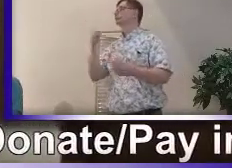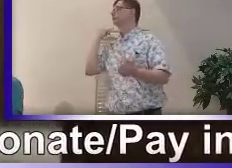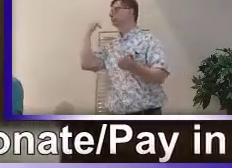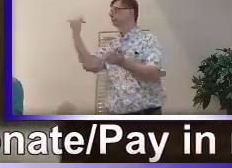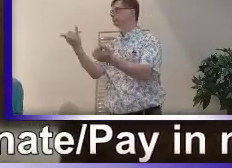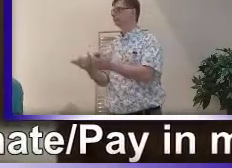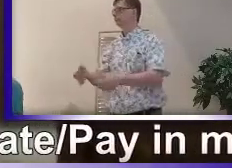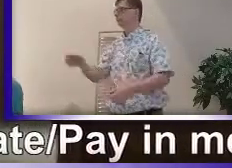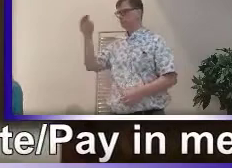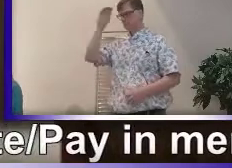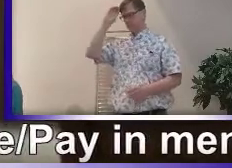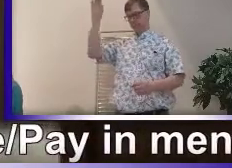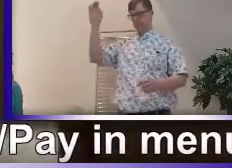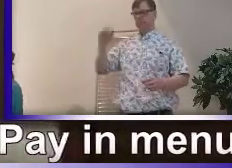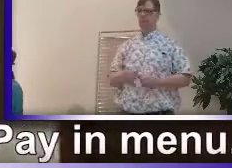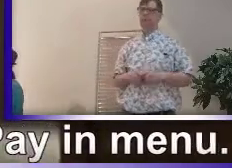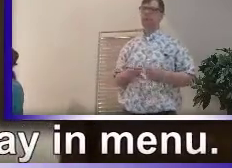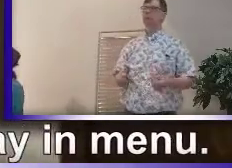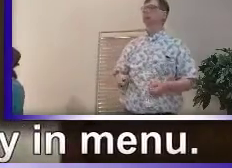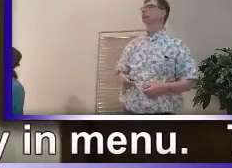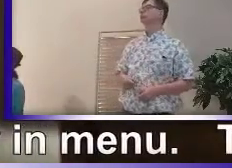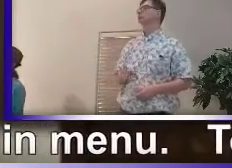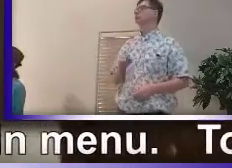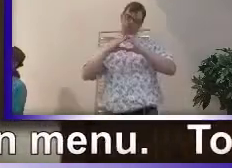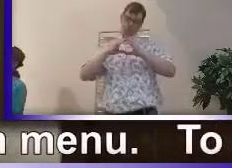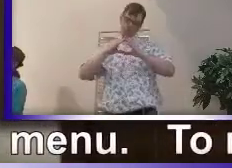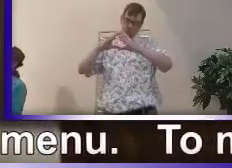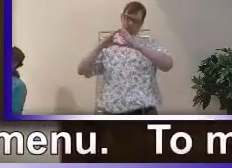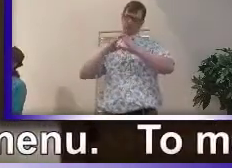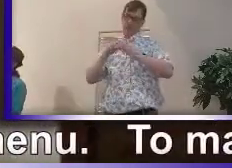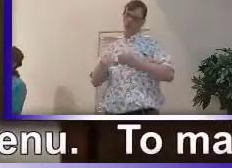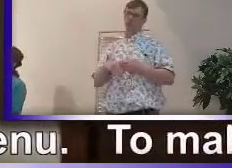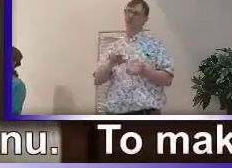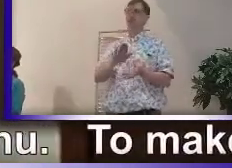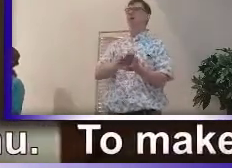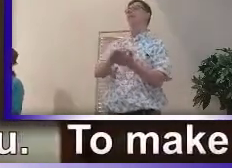financial gift, is something that is in your hand right now, I ask you to hold it over your heart.